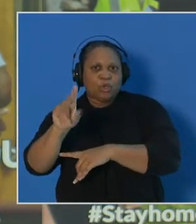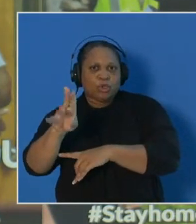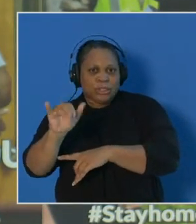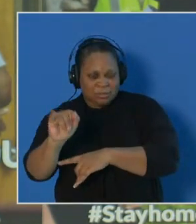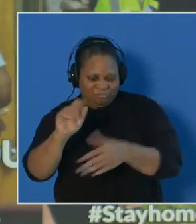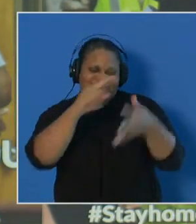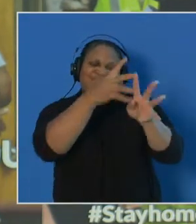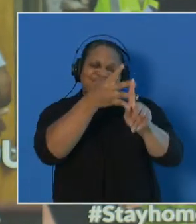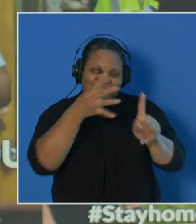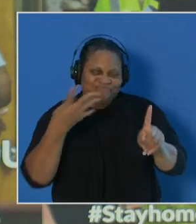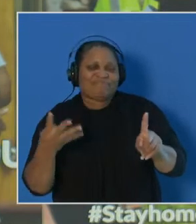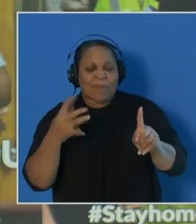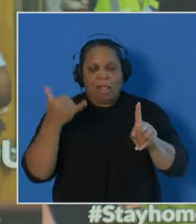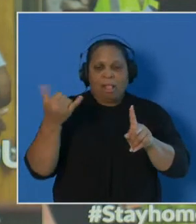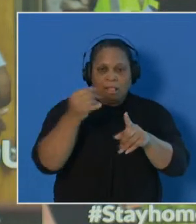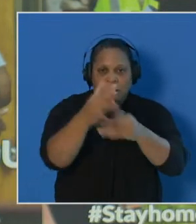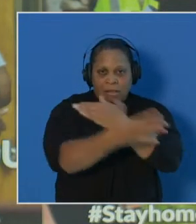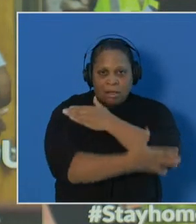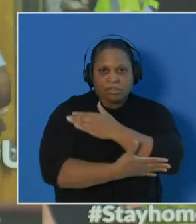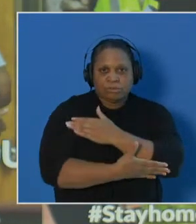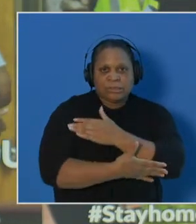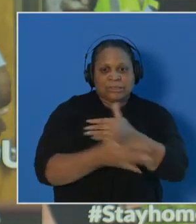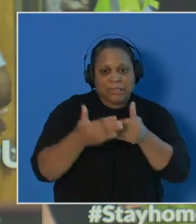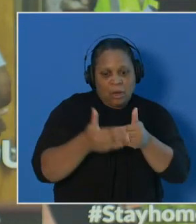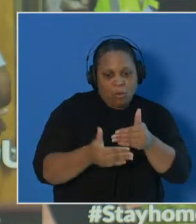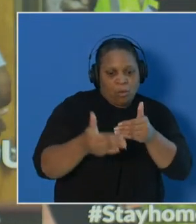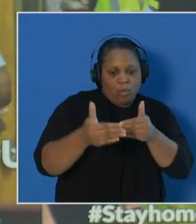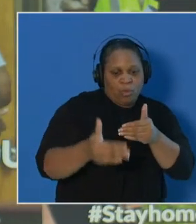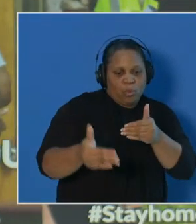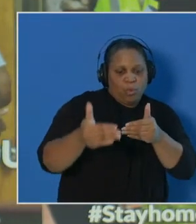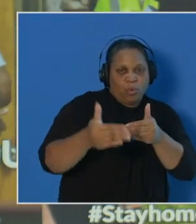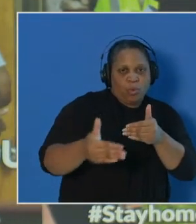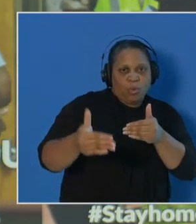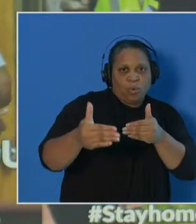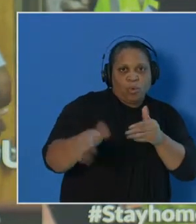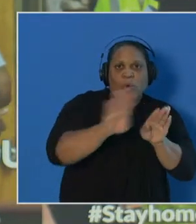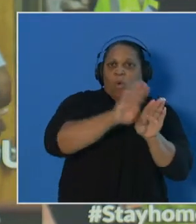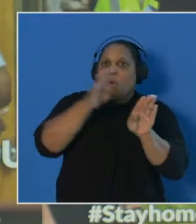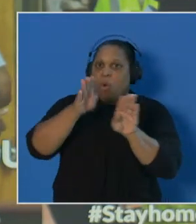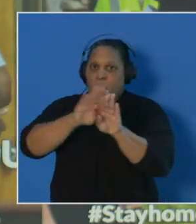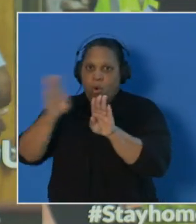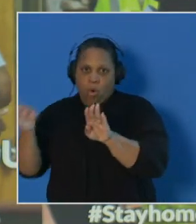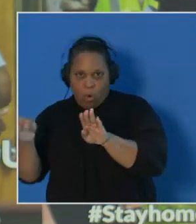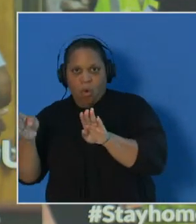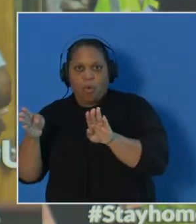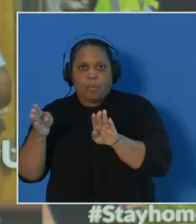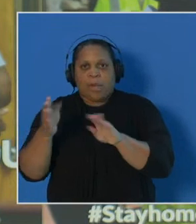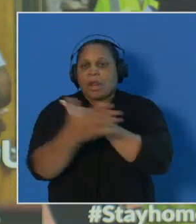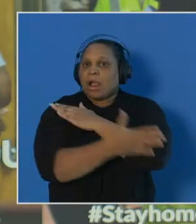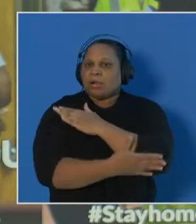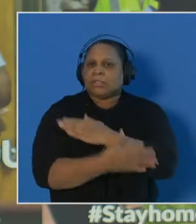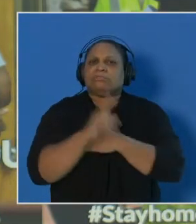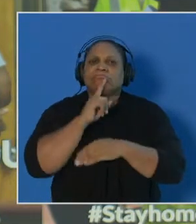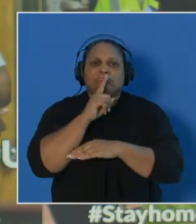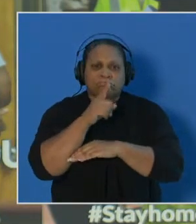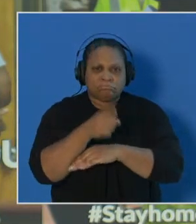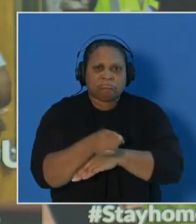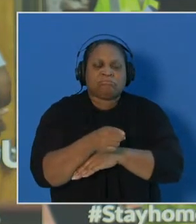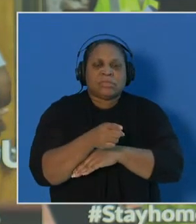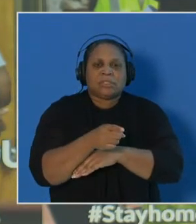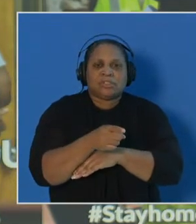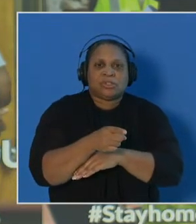Austria. We are moving safely and steadily towards getting our country open again and making sure that we can have